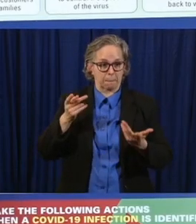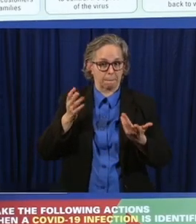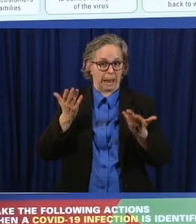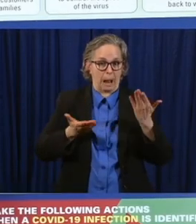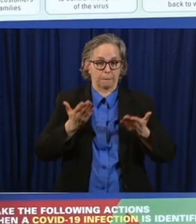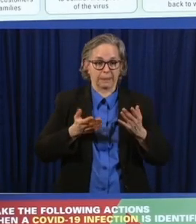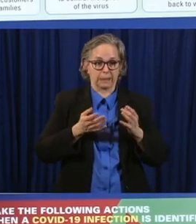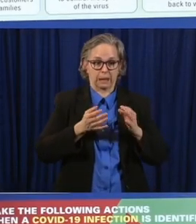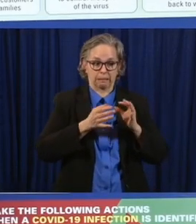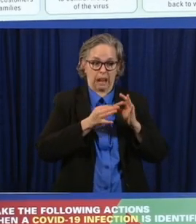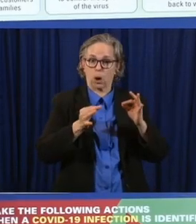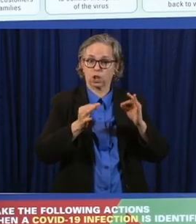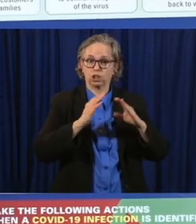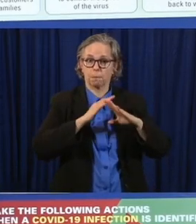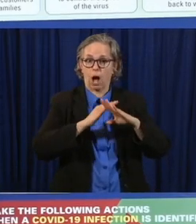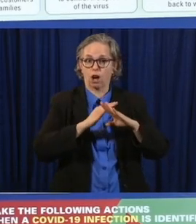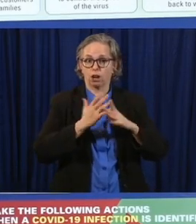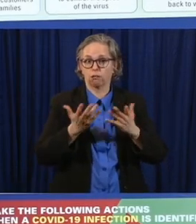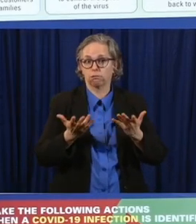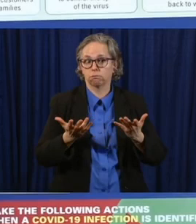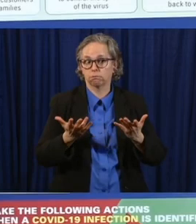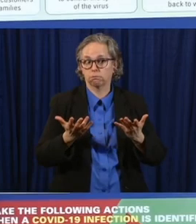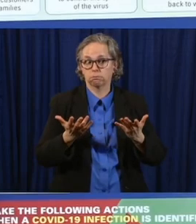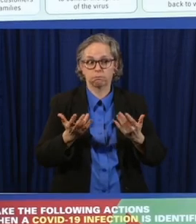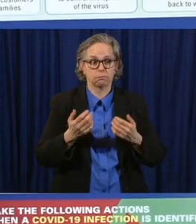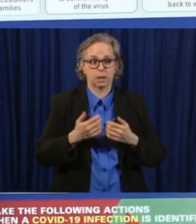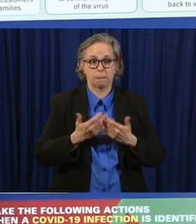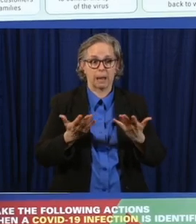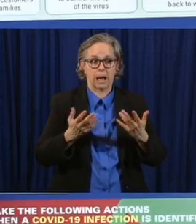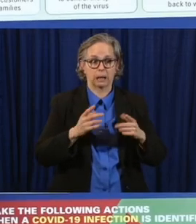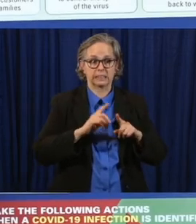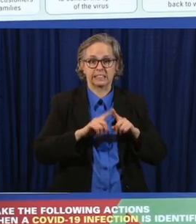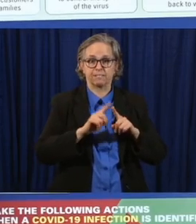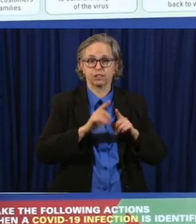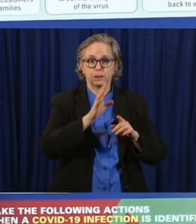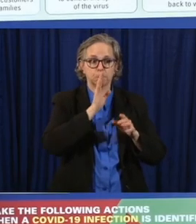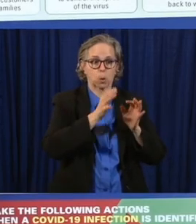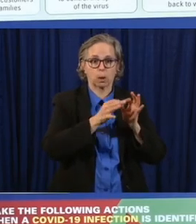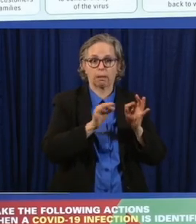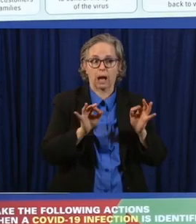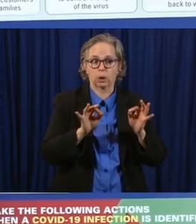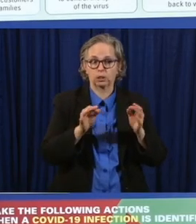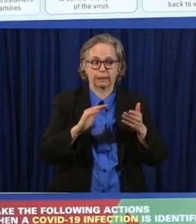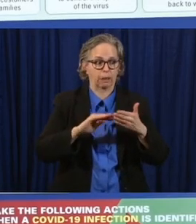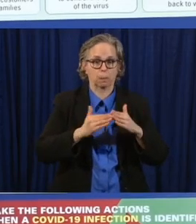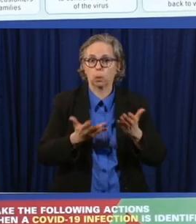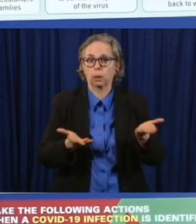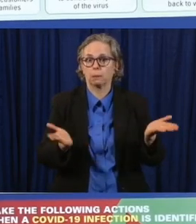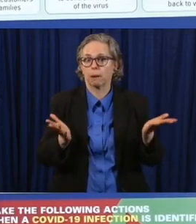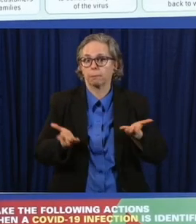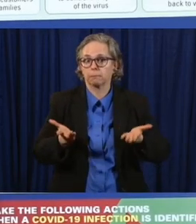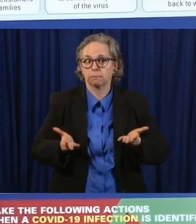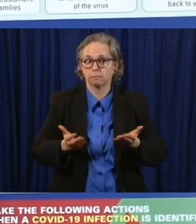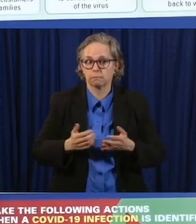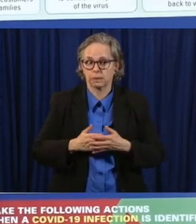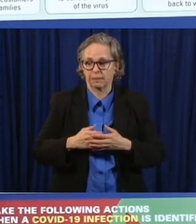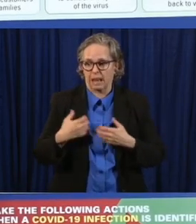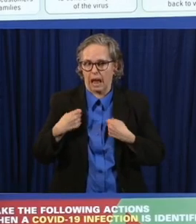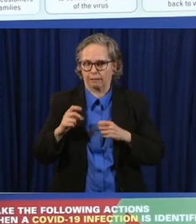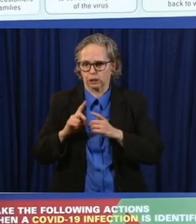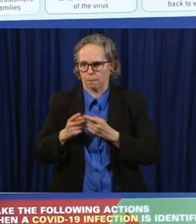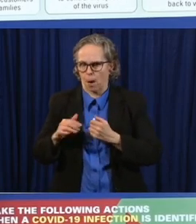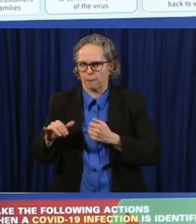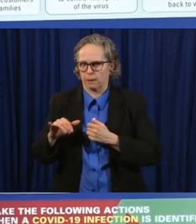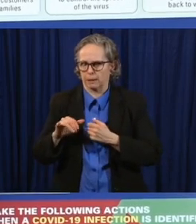situation, if a community has a number of languages spoken, then the health department would certainly want, and we would want,